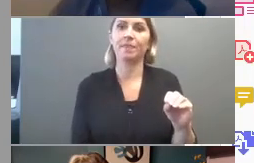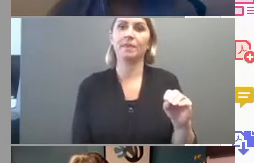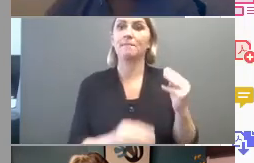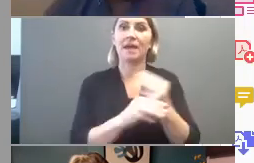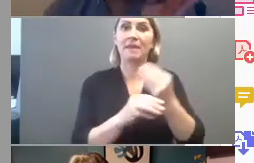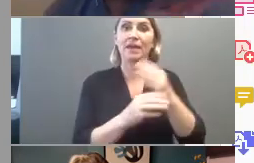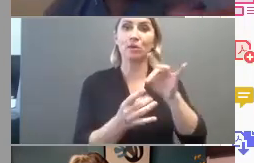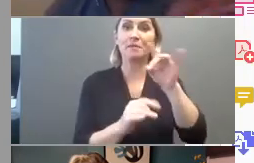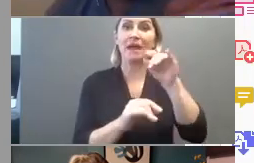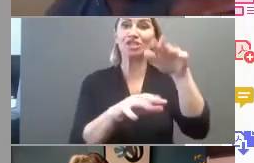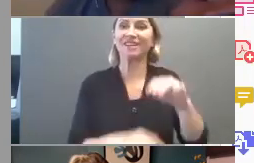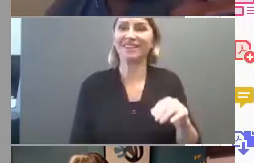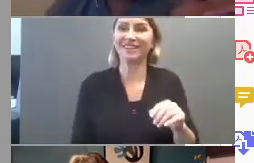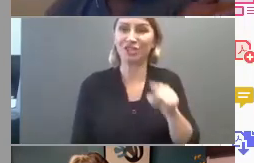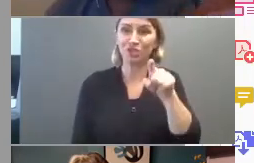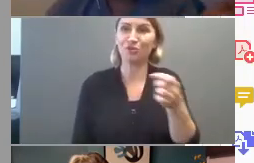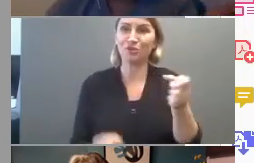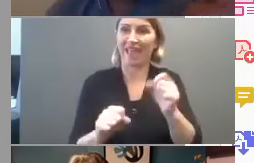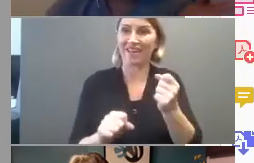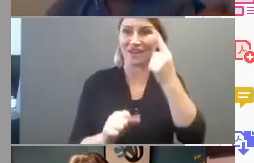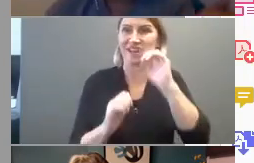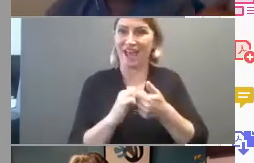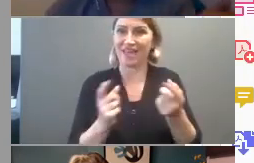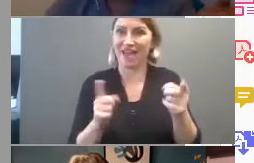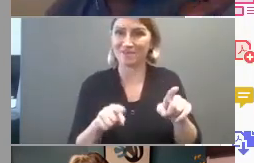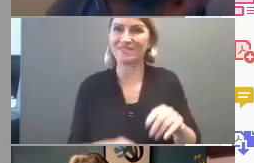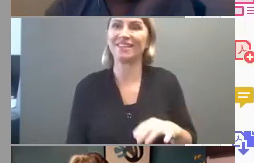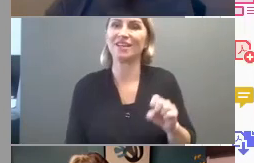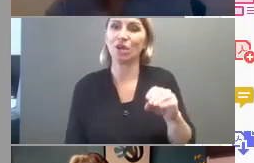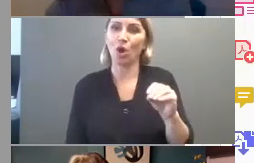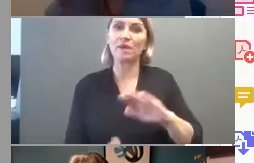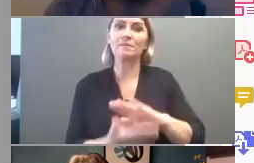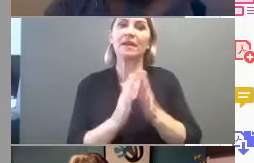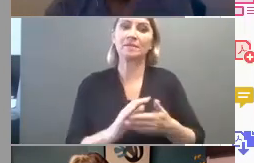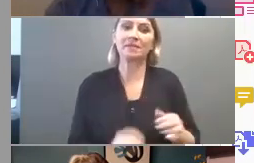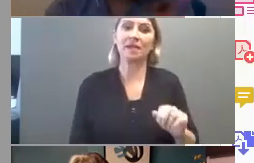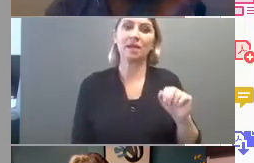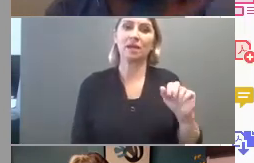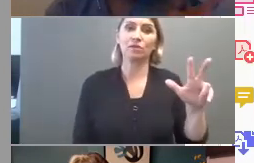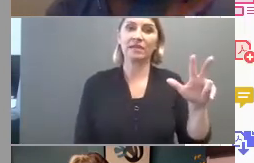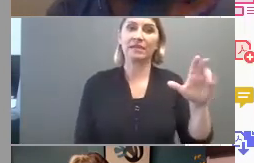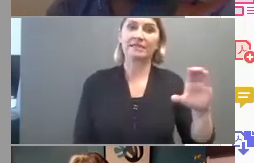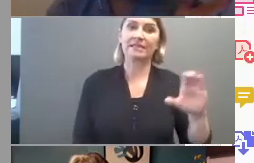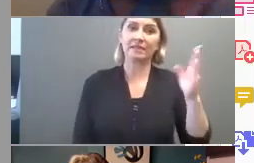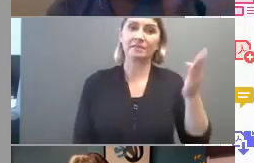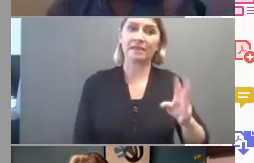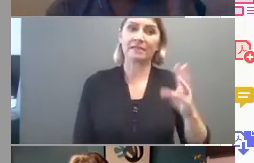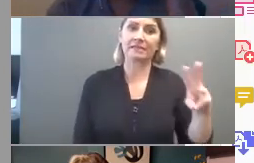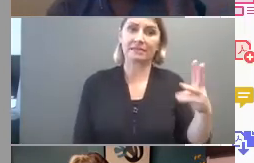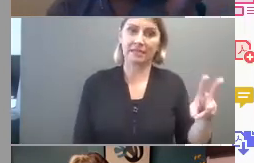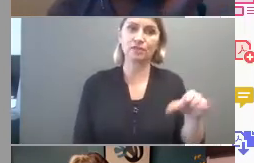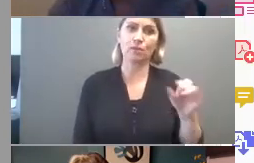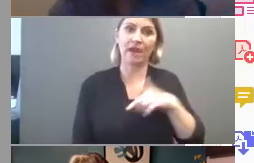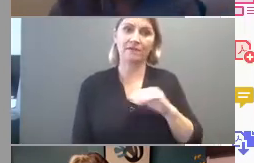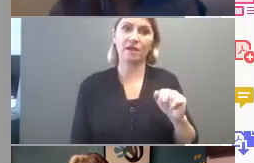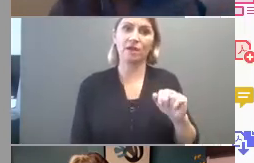magic, I mean, you guys can understand how this goes, right? 16, so it becomes 3c plus 16 divided by 16. So we have